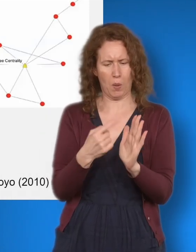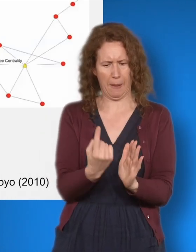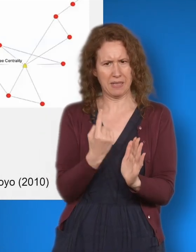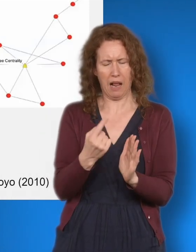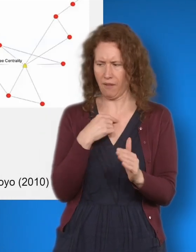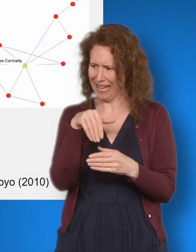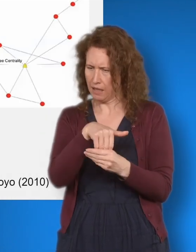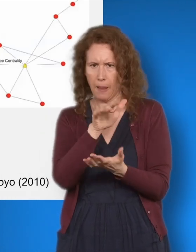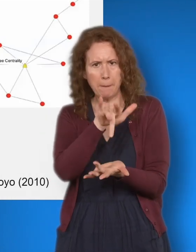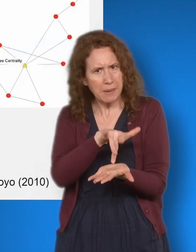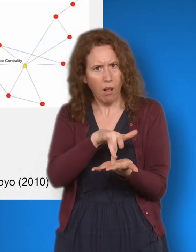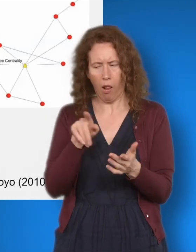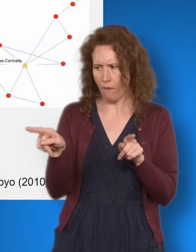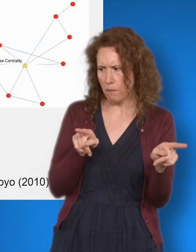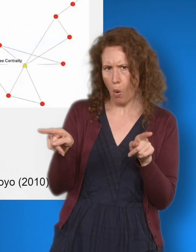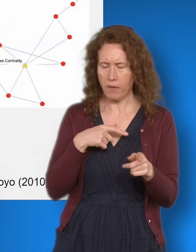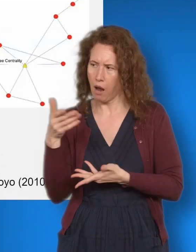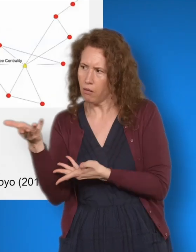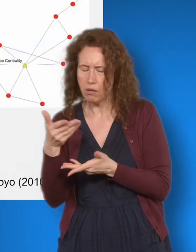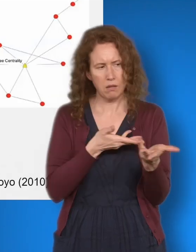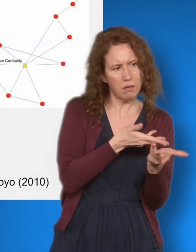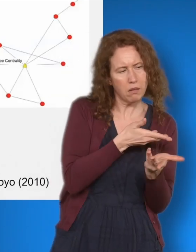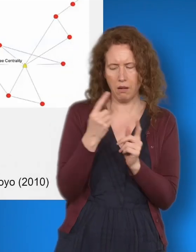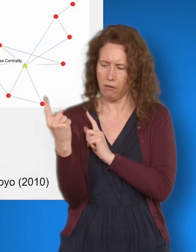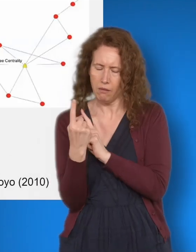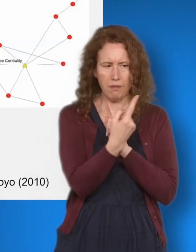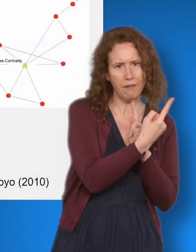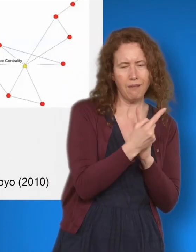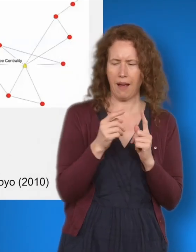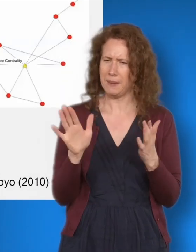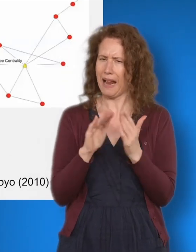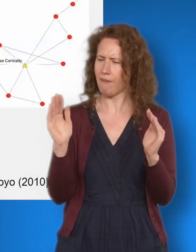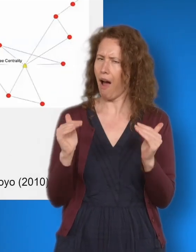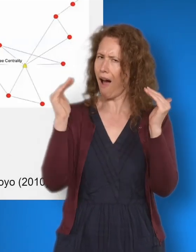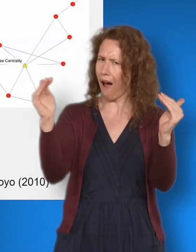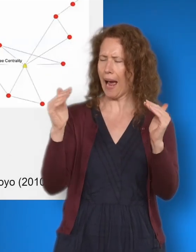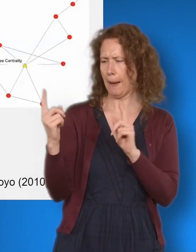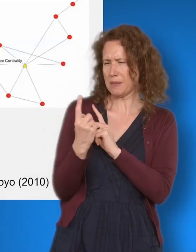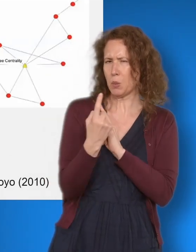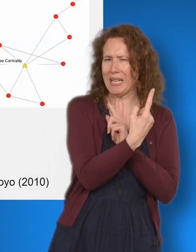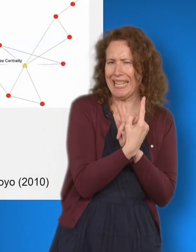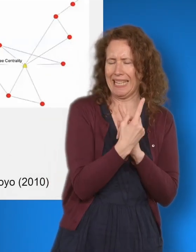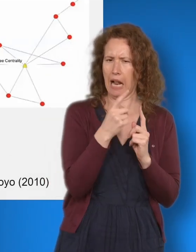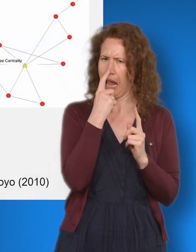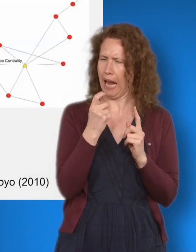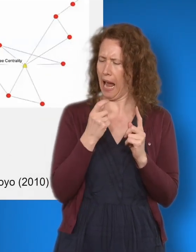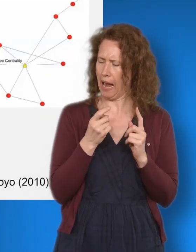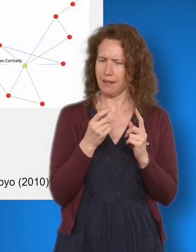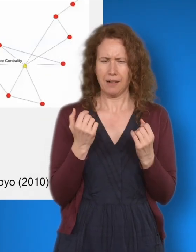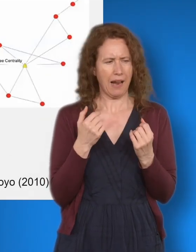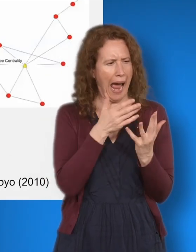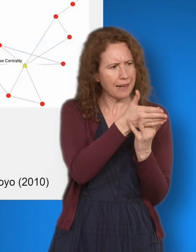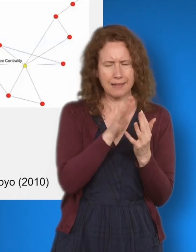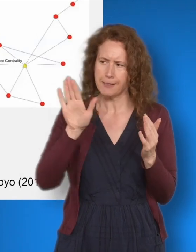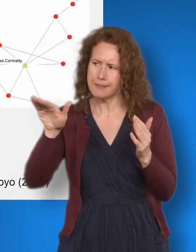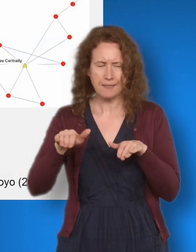brokerage in a network. In the individual network, the high betweenness centrality indicates that an individual has access